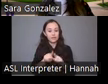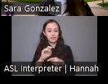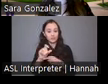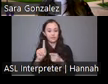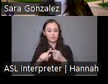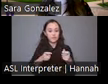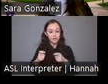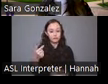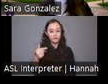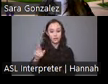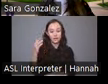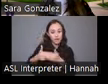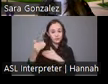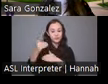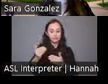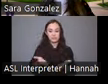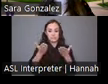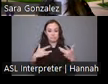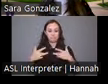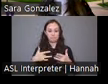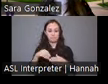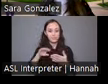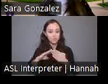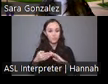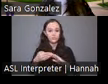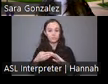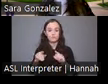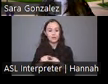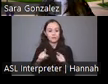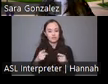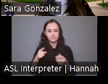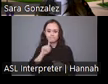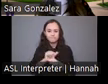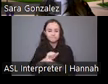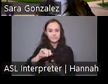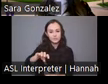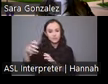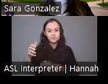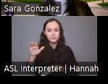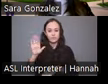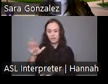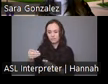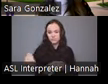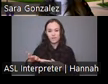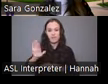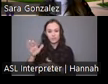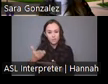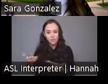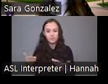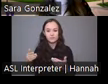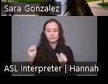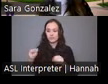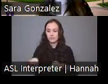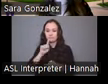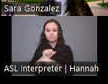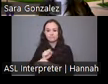concerns in community as physical physical disturbance of ancestral sites and belongings has the potential to endanger the health and well being